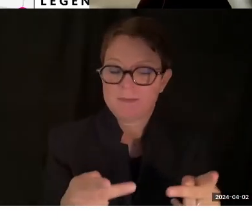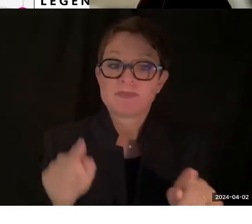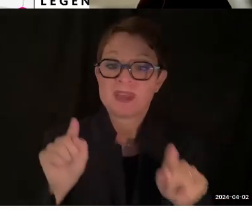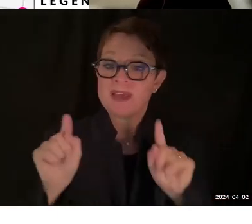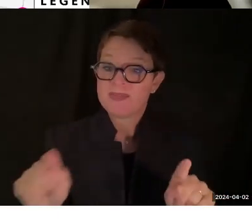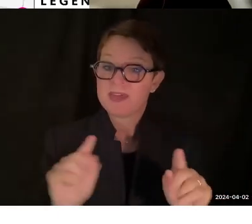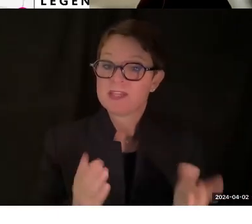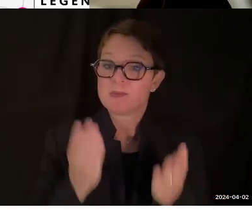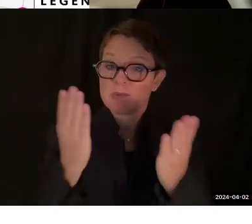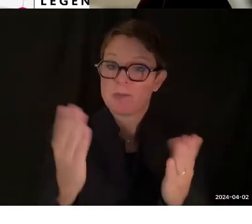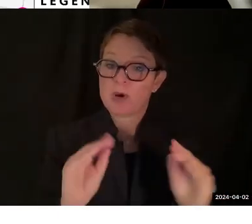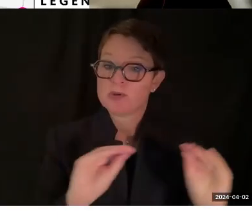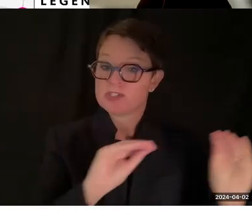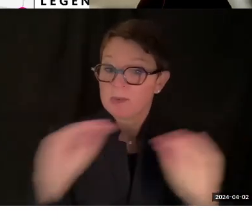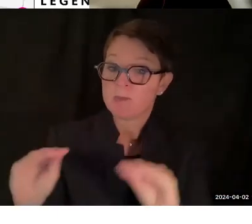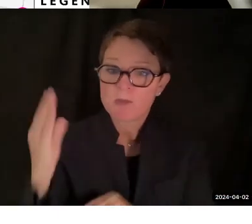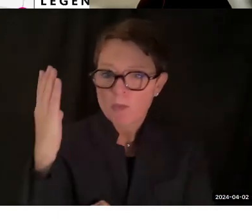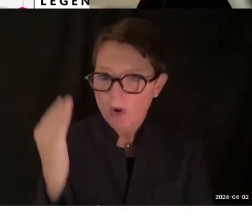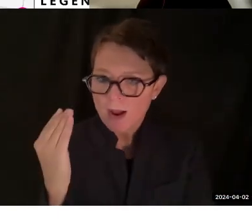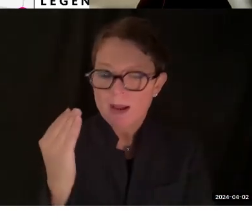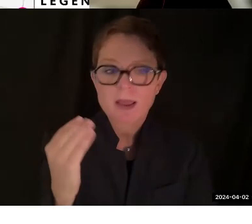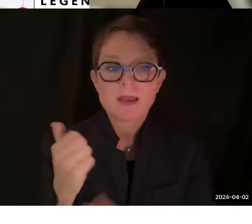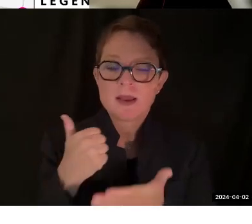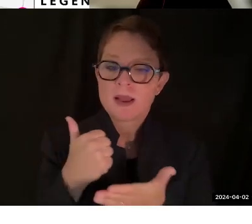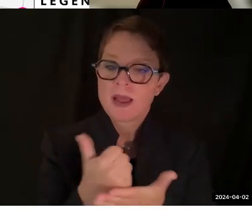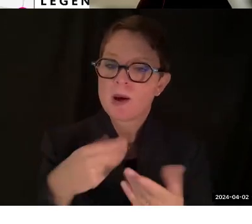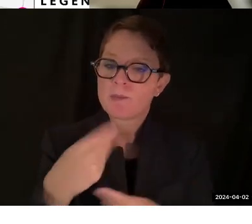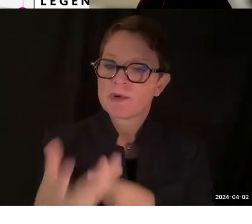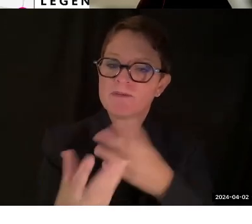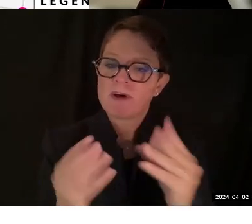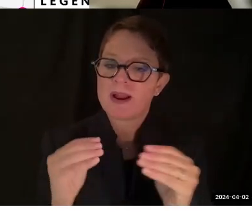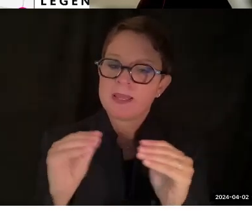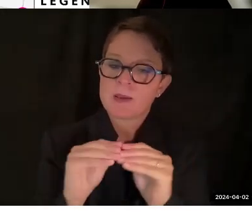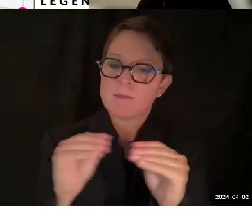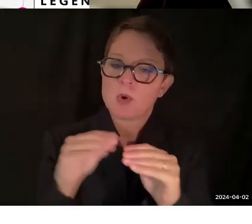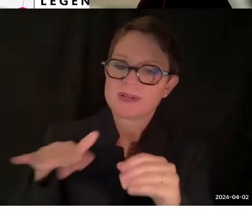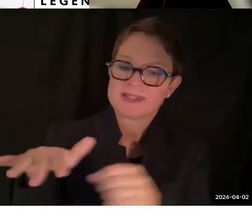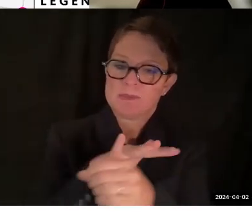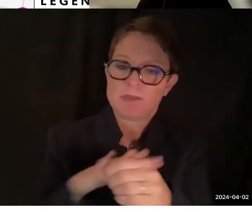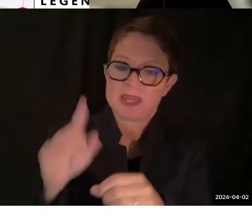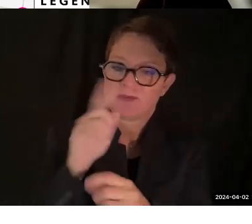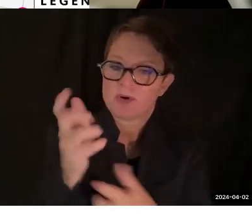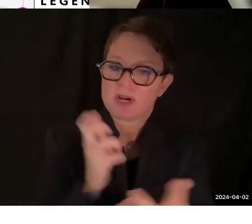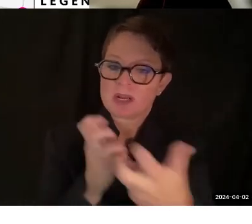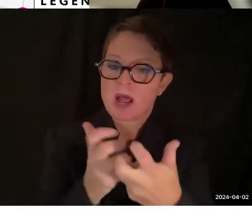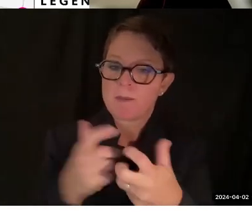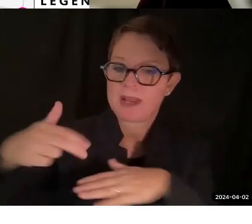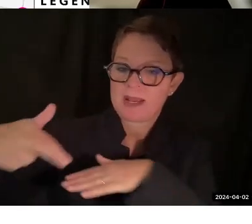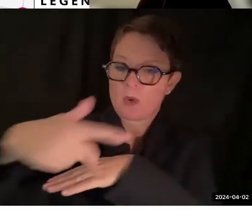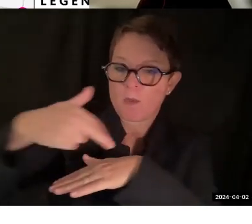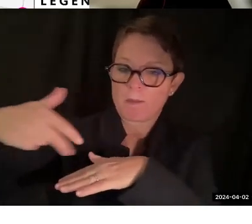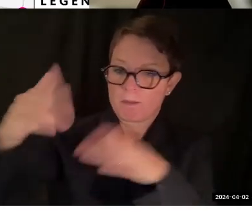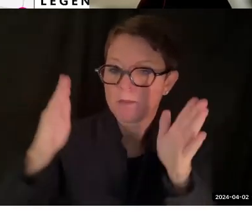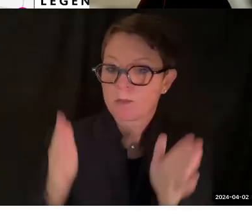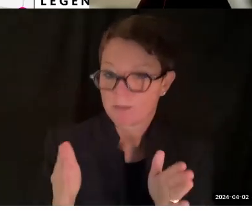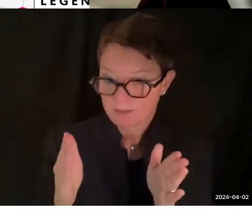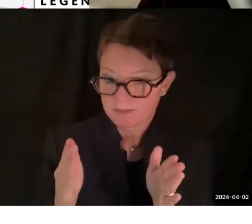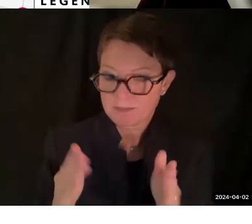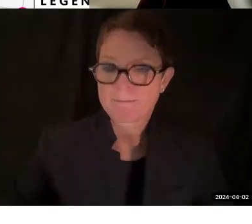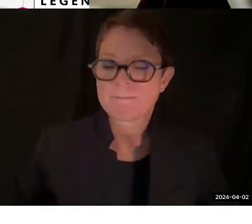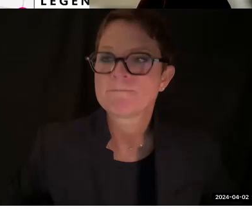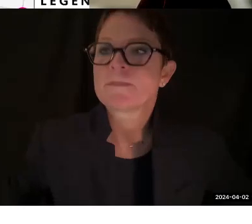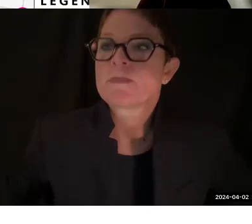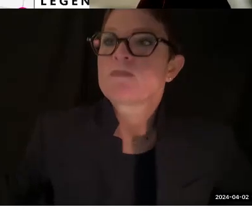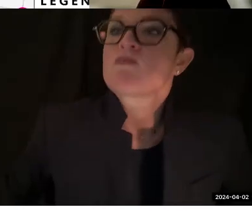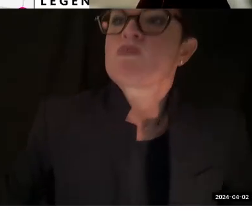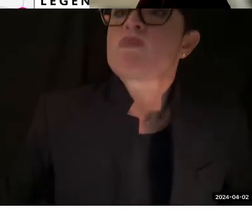facilities are being proposed to be relocated is to help with providing some additional space for accommodating our pedestrians. Next